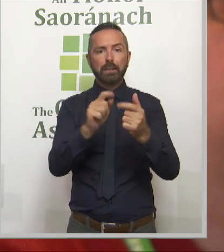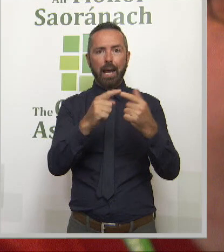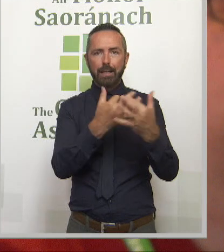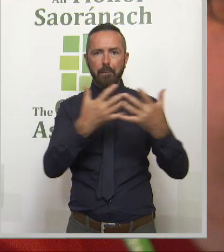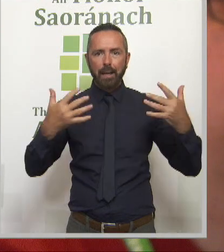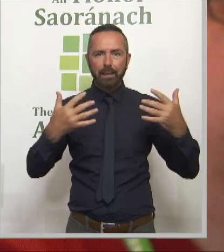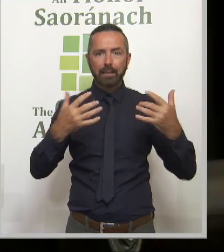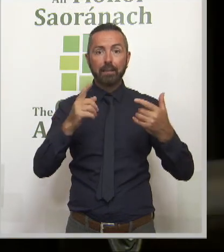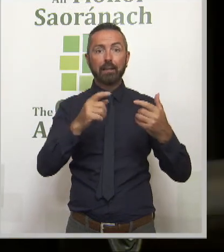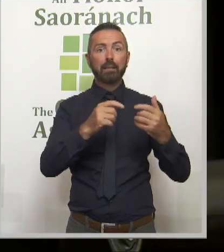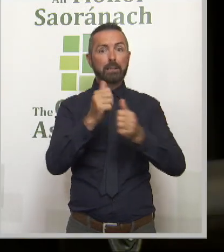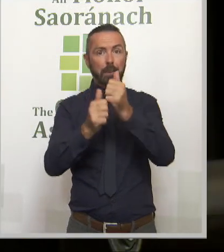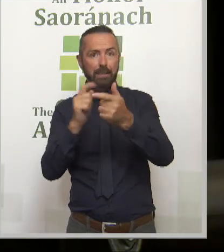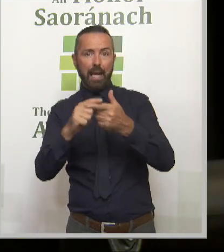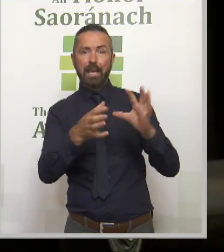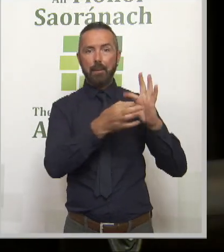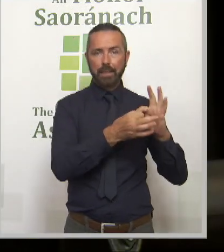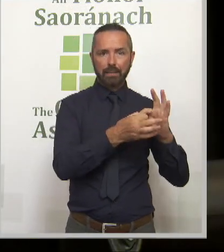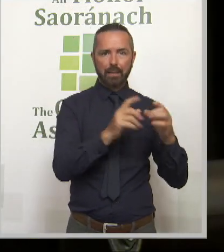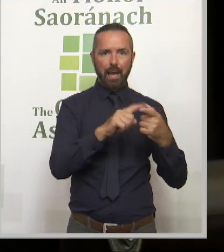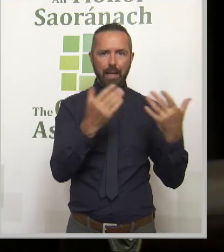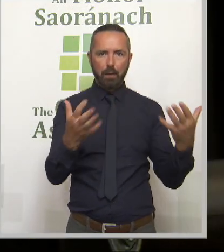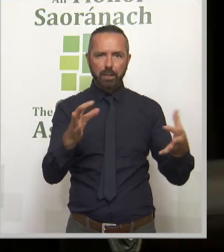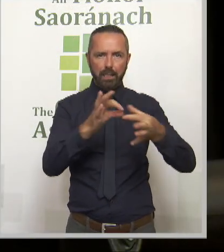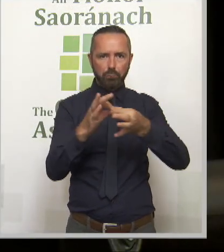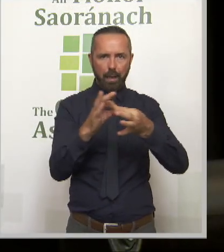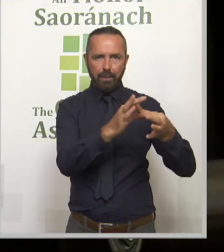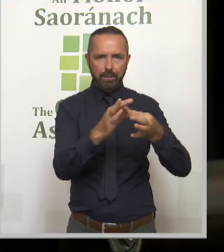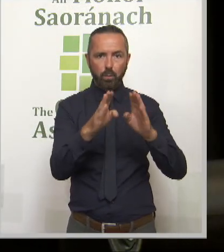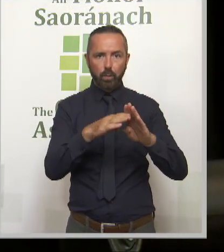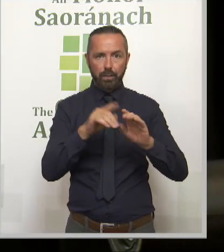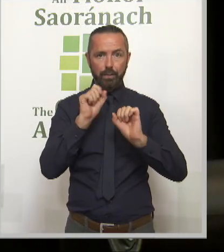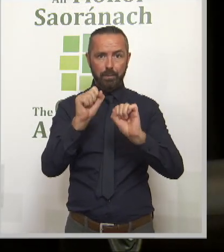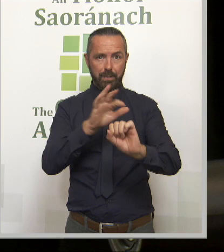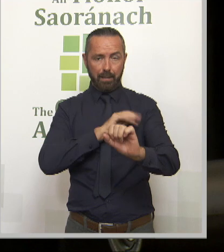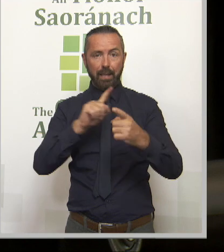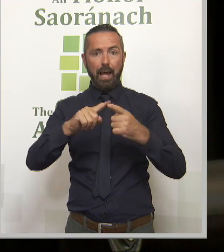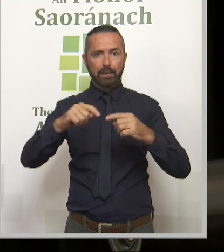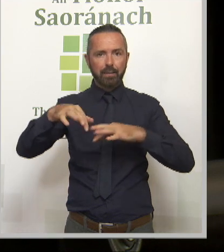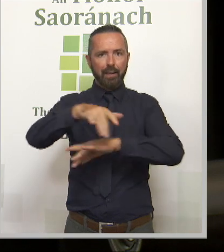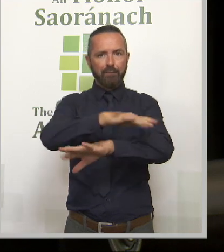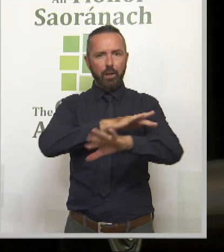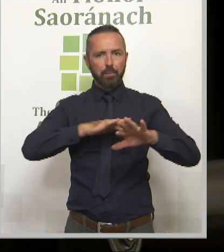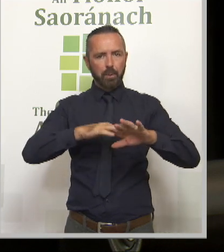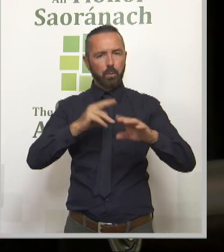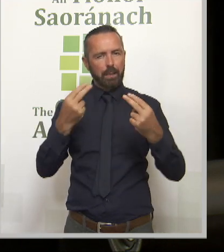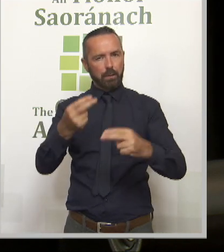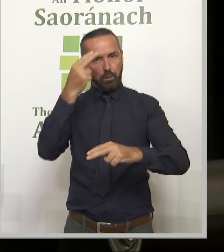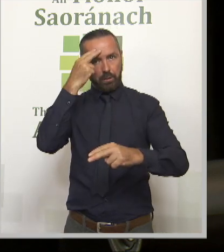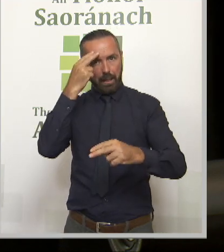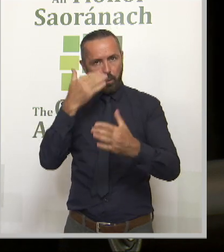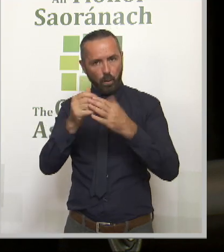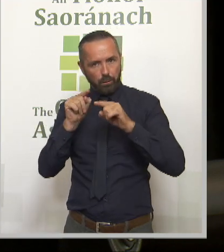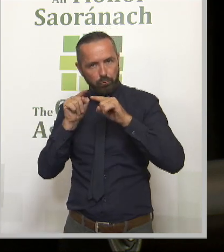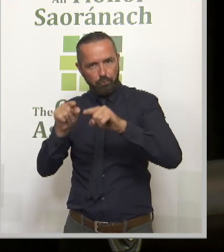habitats, and how they interact with each other and with their environment. And we also need to get a better handle on some of those threats that we've